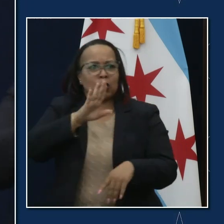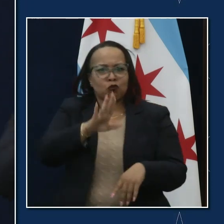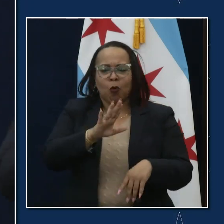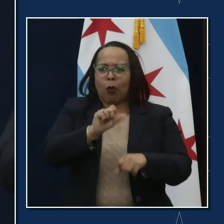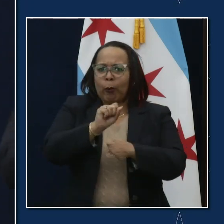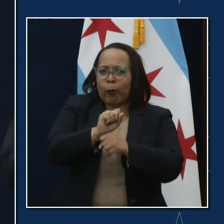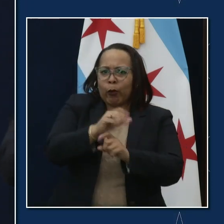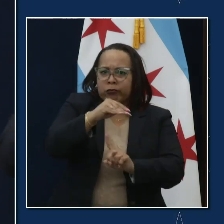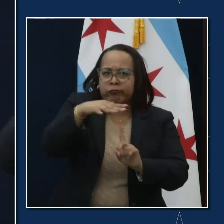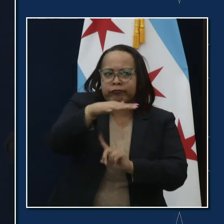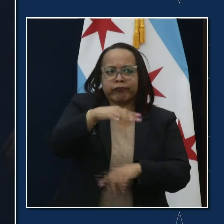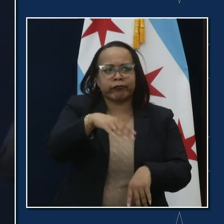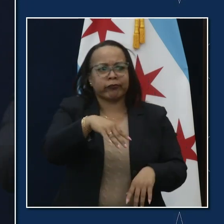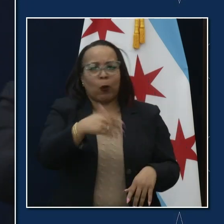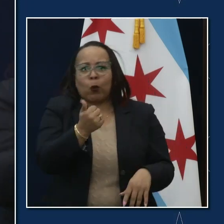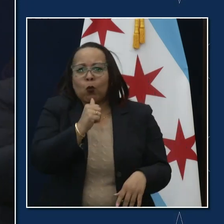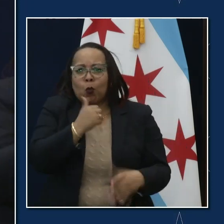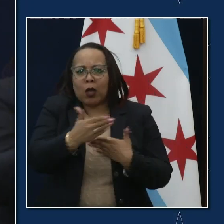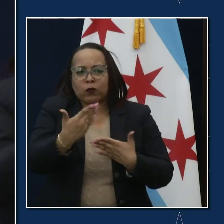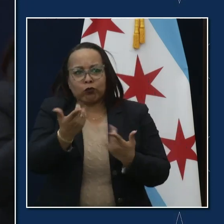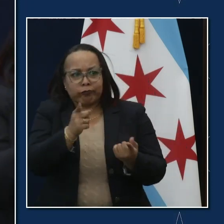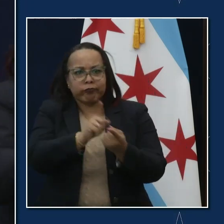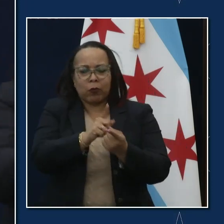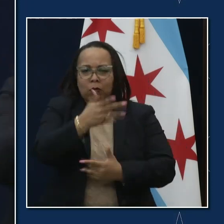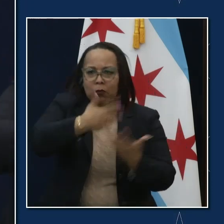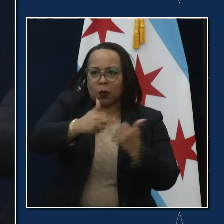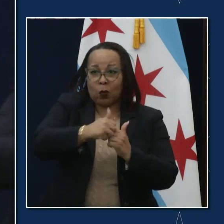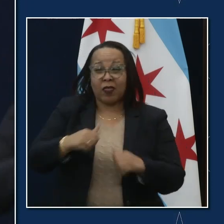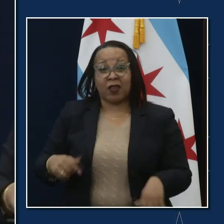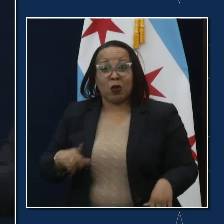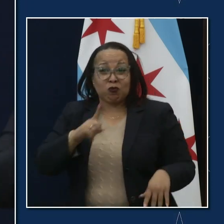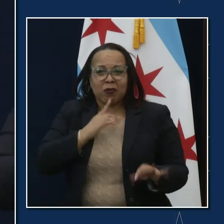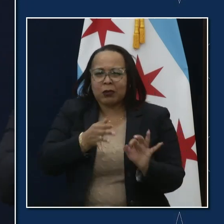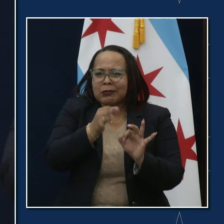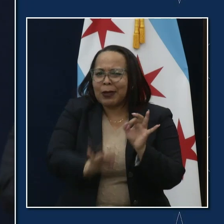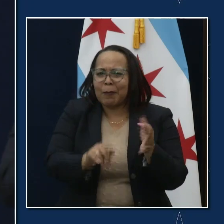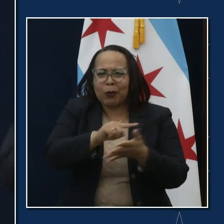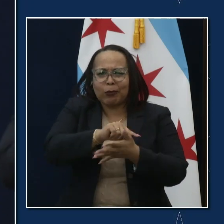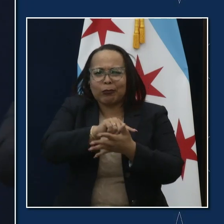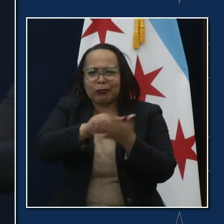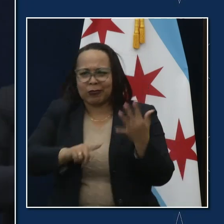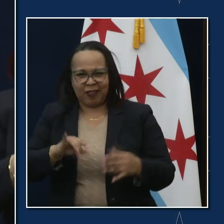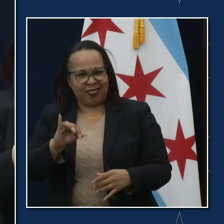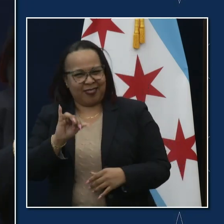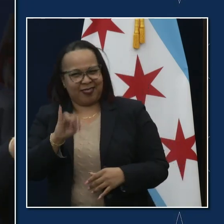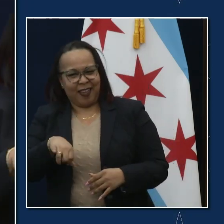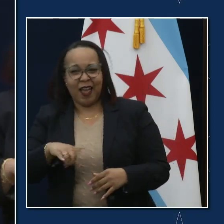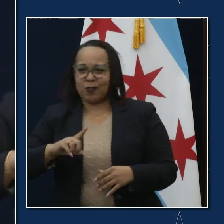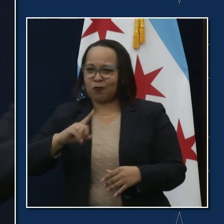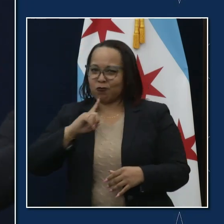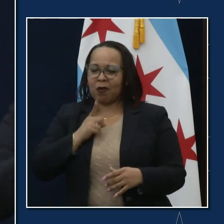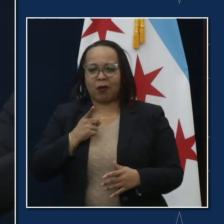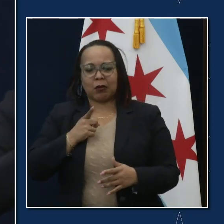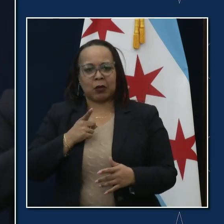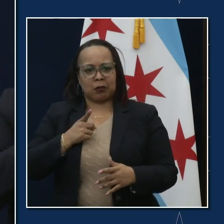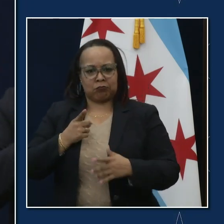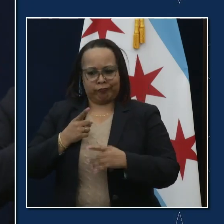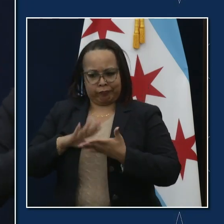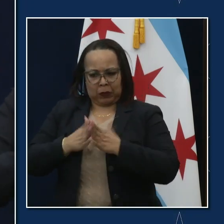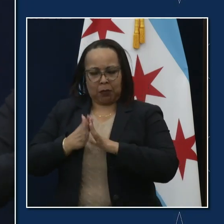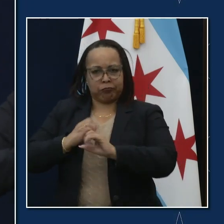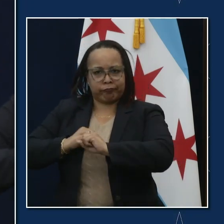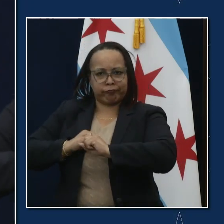colleagues and anybody else that you might come into contact with. These little steps, each and every one of them, add up to